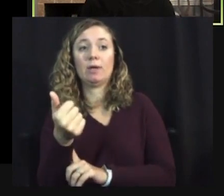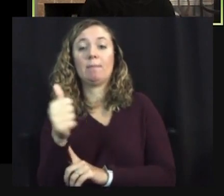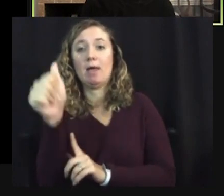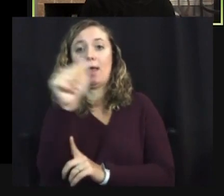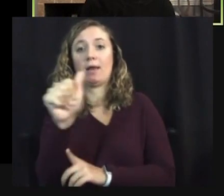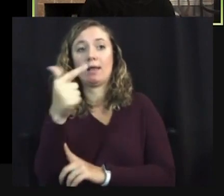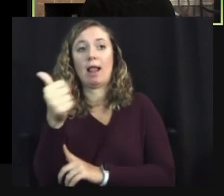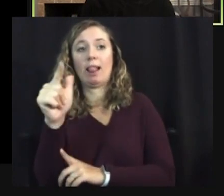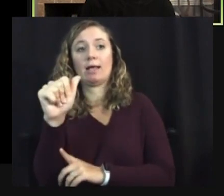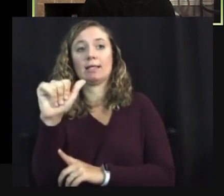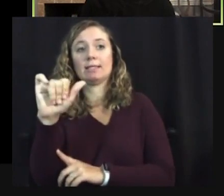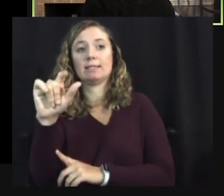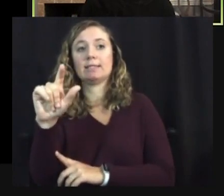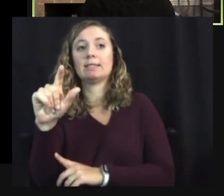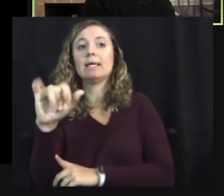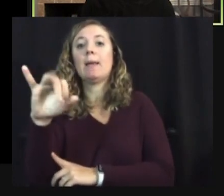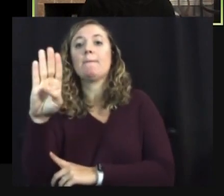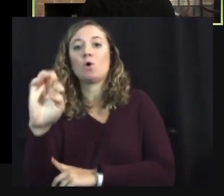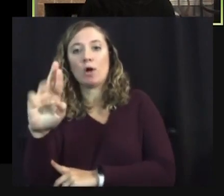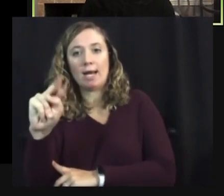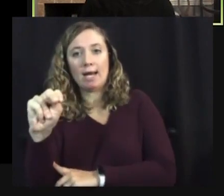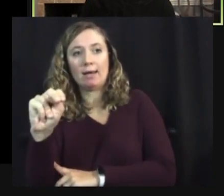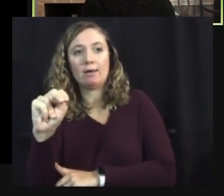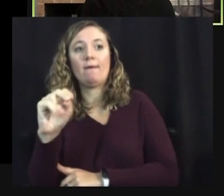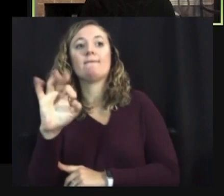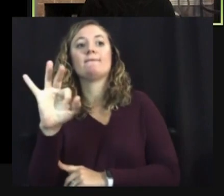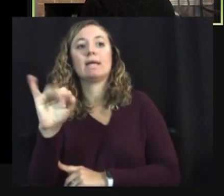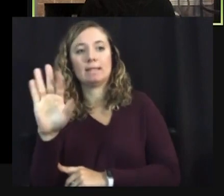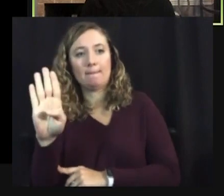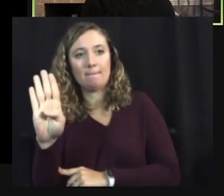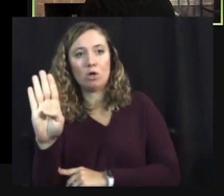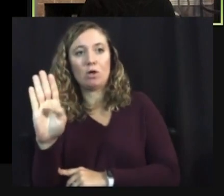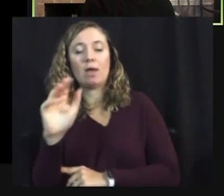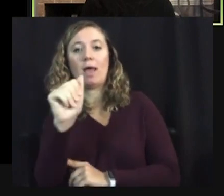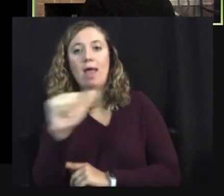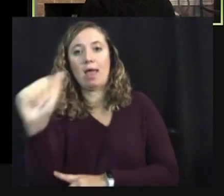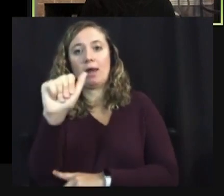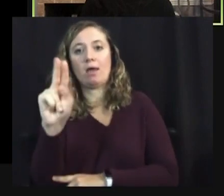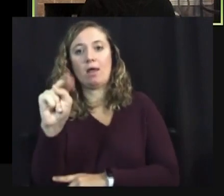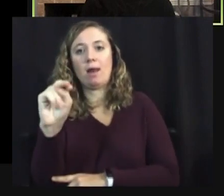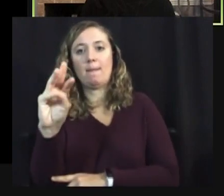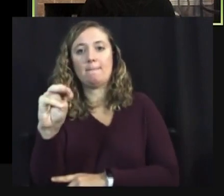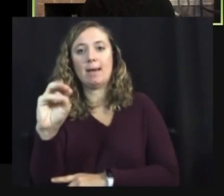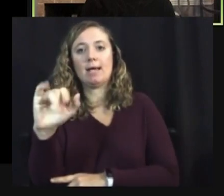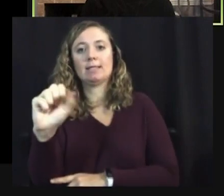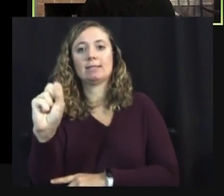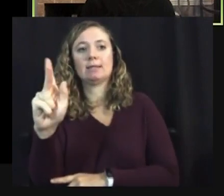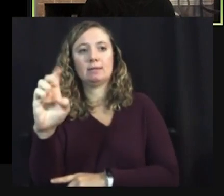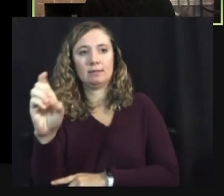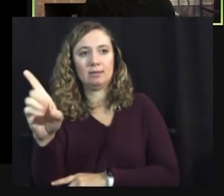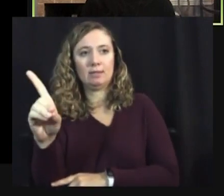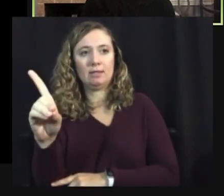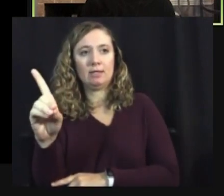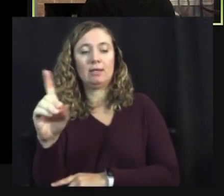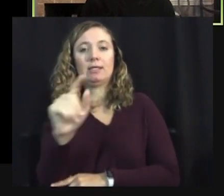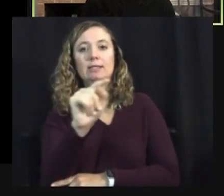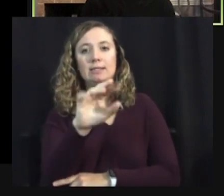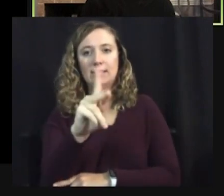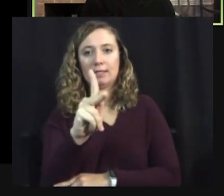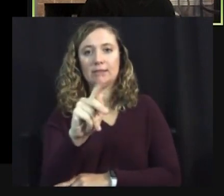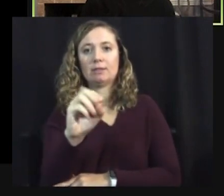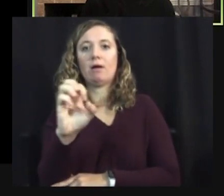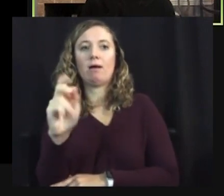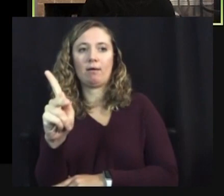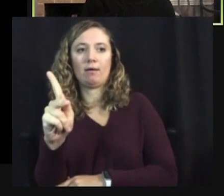Instagram at Galaxy Brain, Facebook at Unmask, TikTok and Twitter at